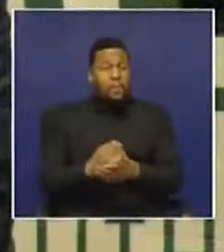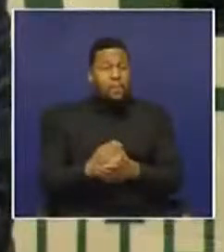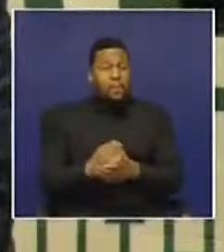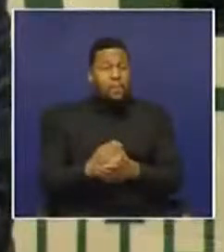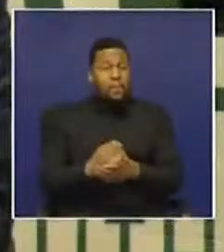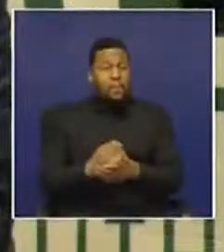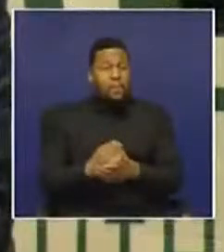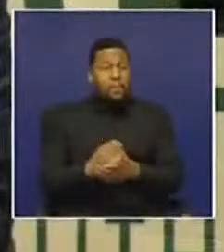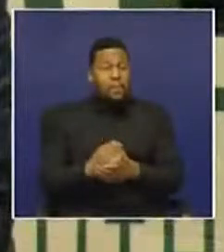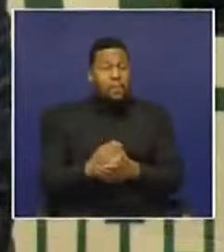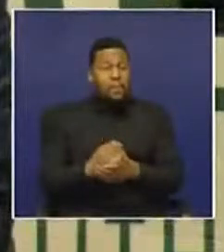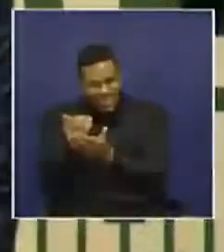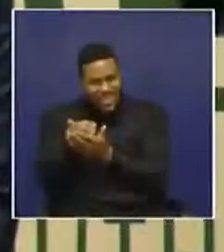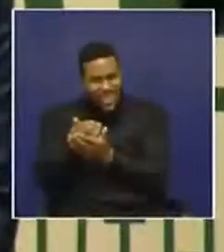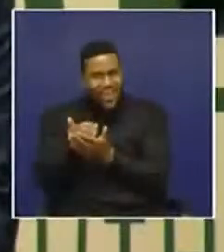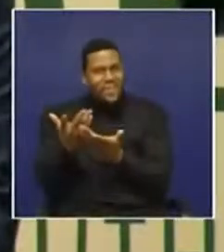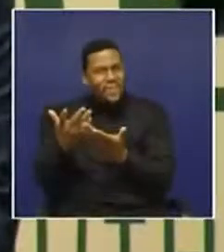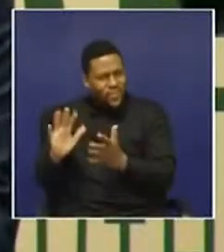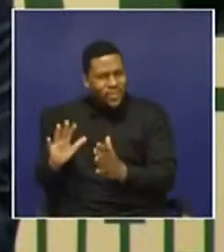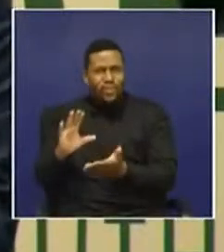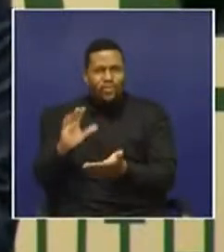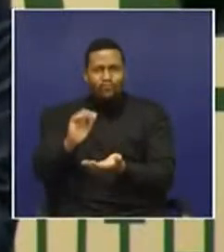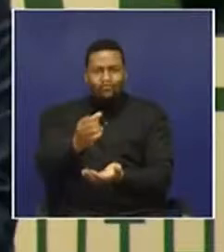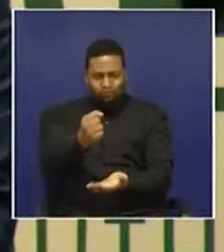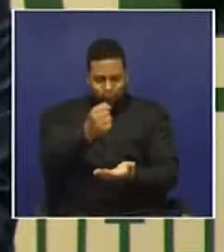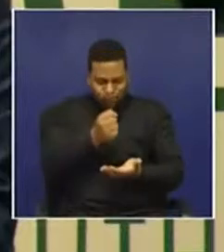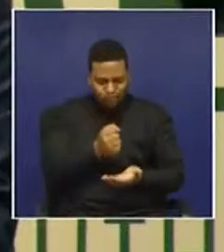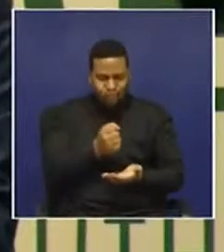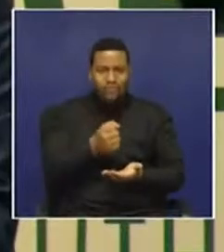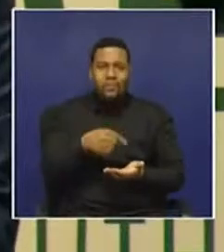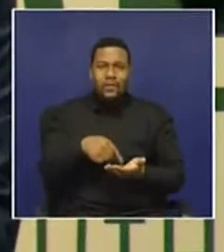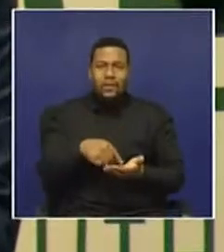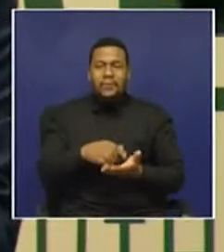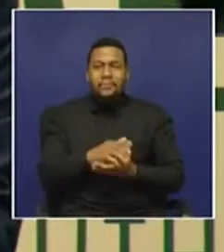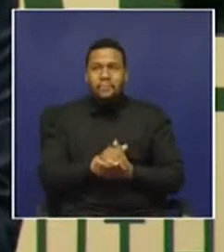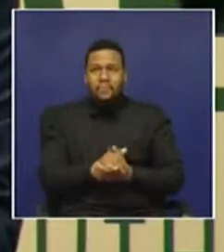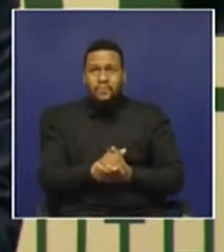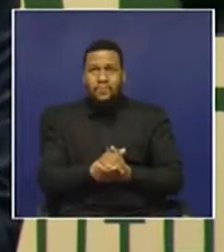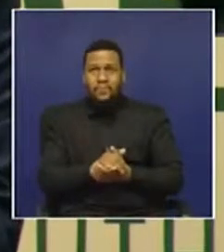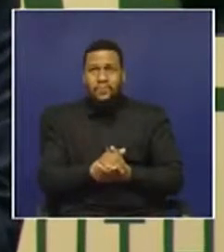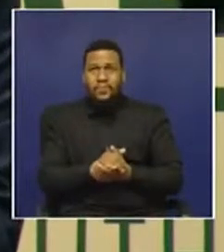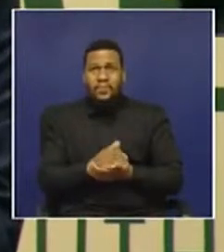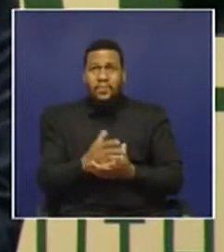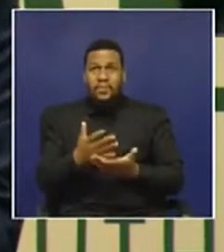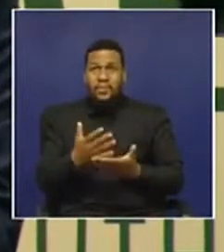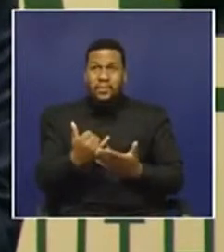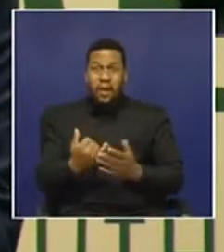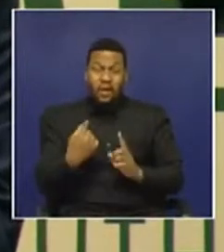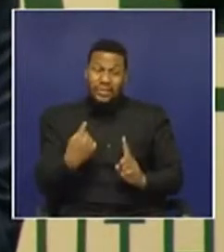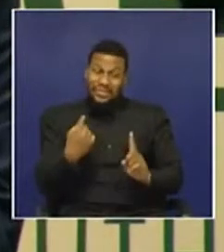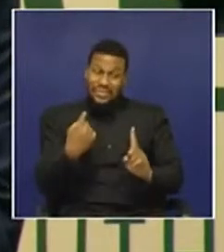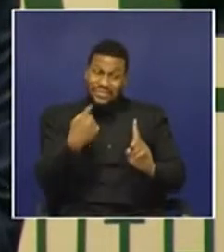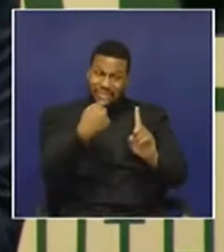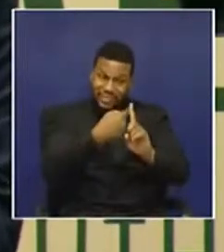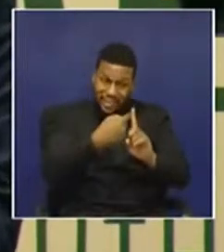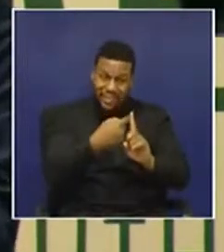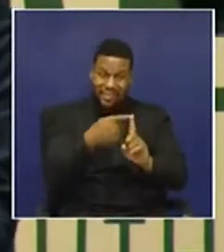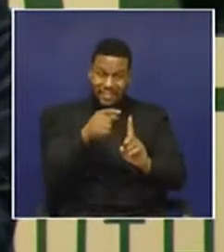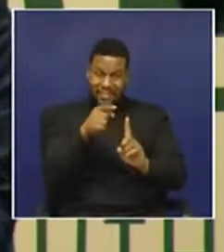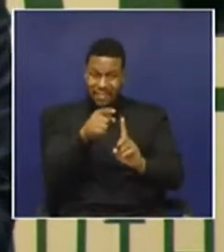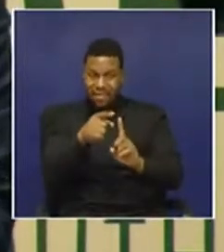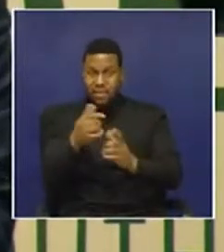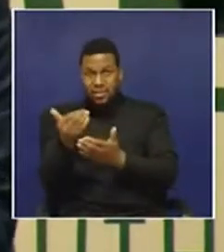billion in savings have been identified over the medium term. Targeted and responsible savings are not a